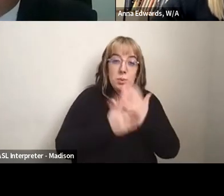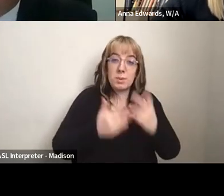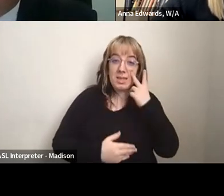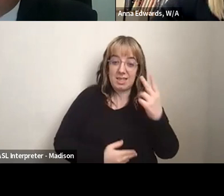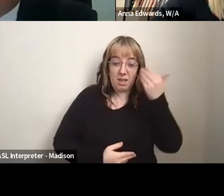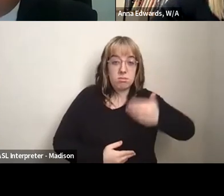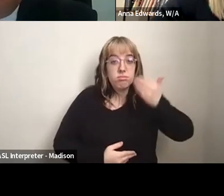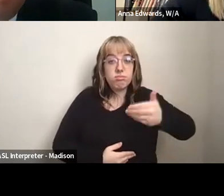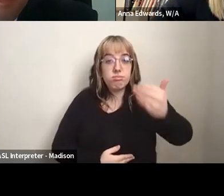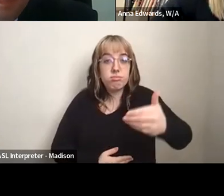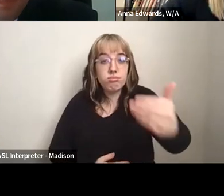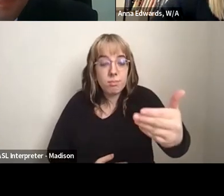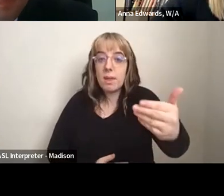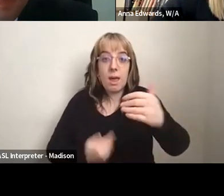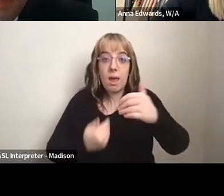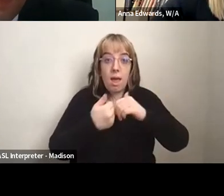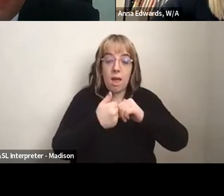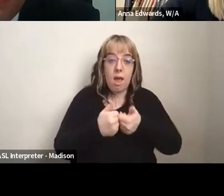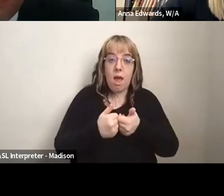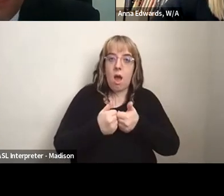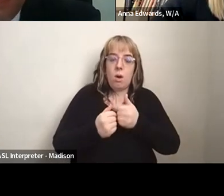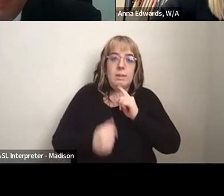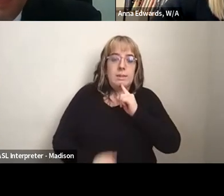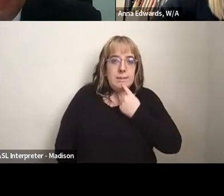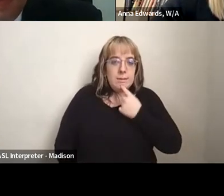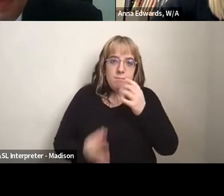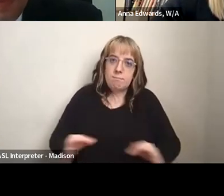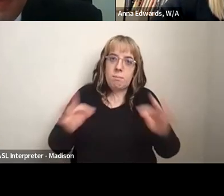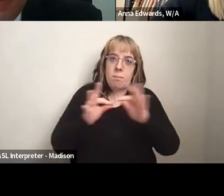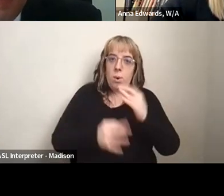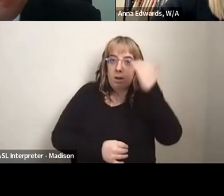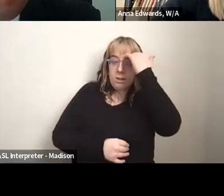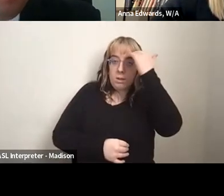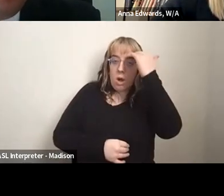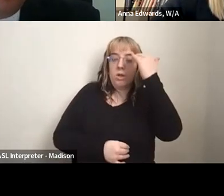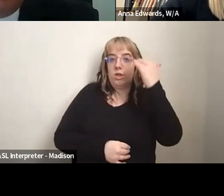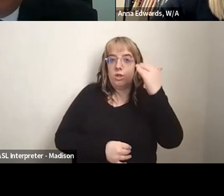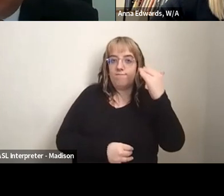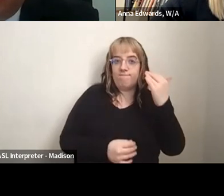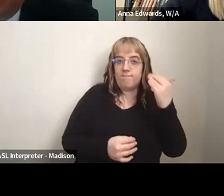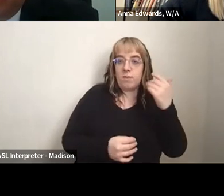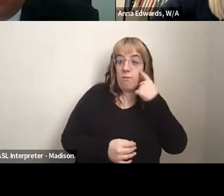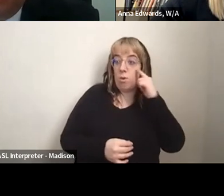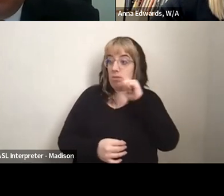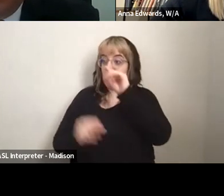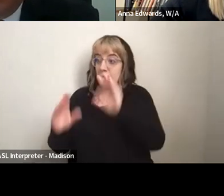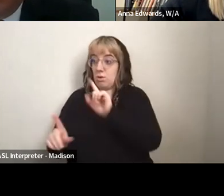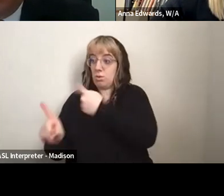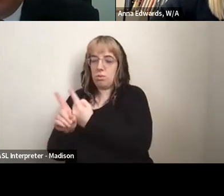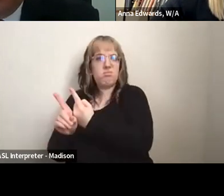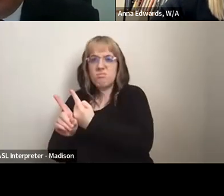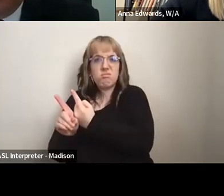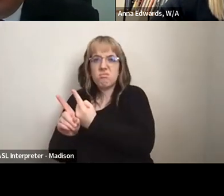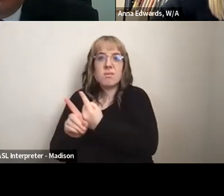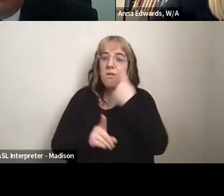time is how critical knowledge awareness is for not only our educators, but of course for our students,